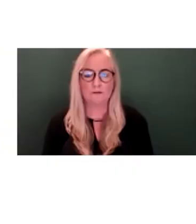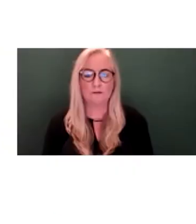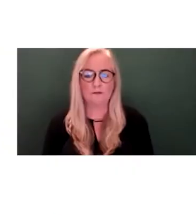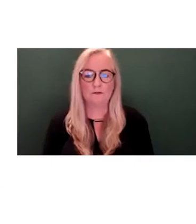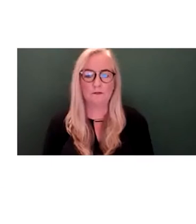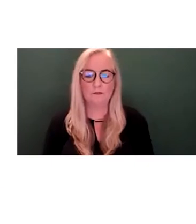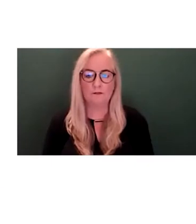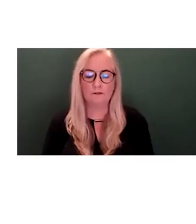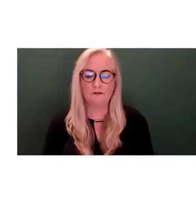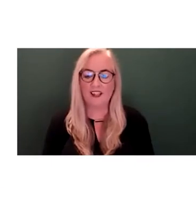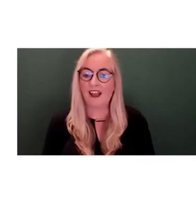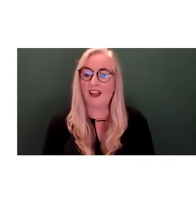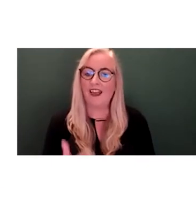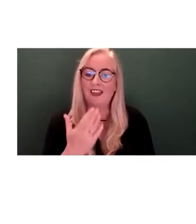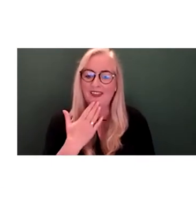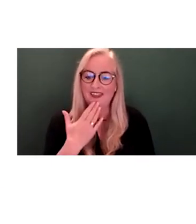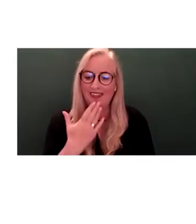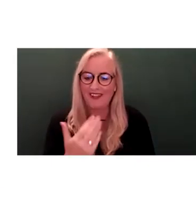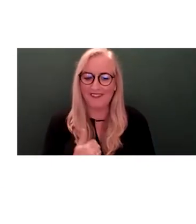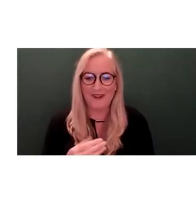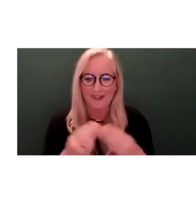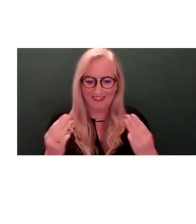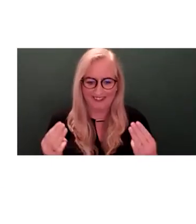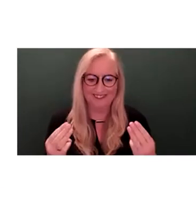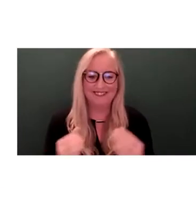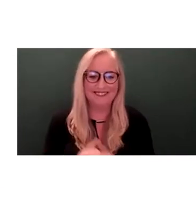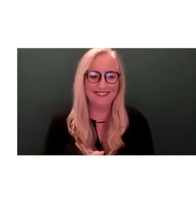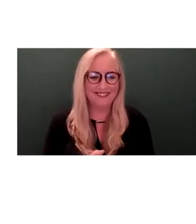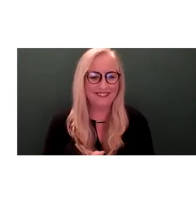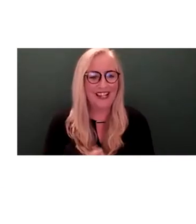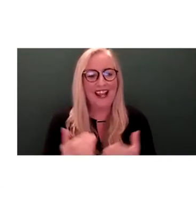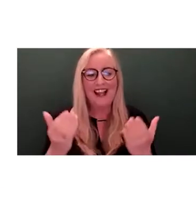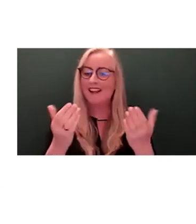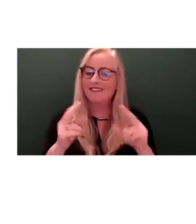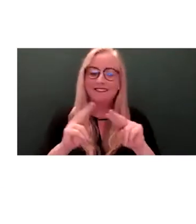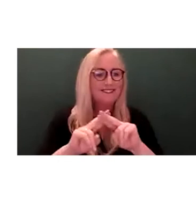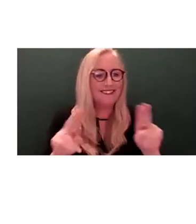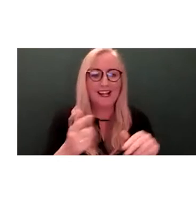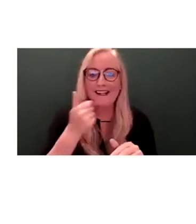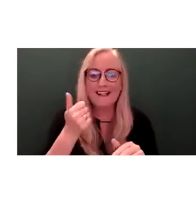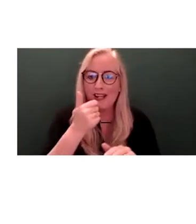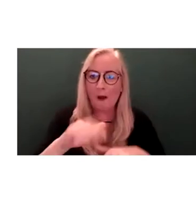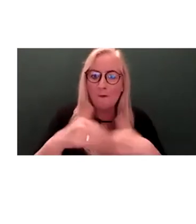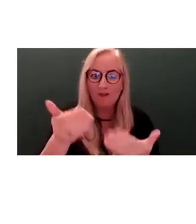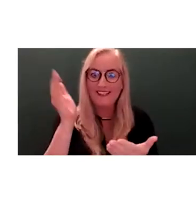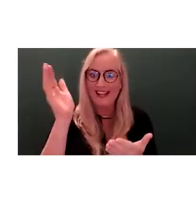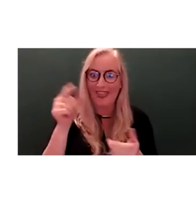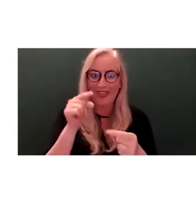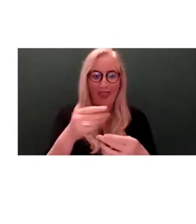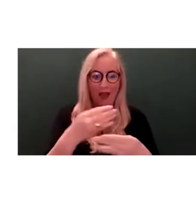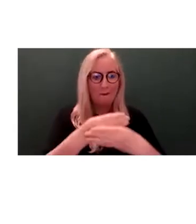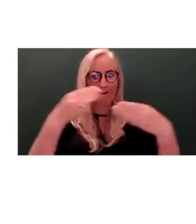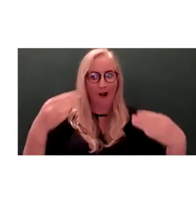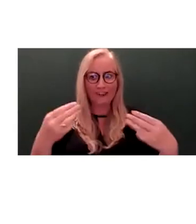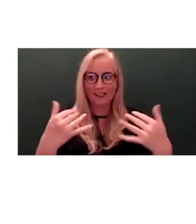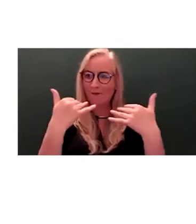Great, thank you very much, Bertrand and Eilish. You know, it's not easy to condense that much information into a